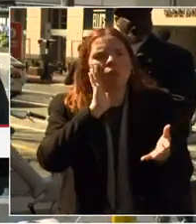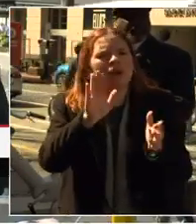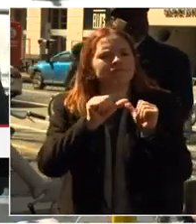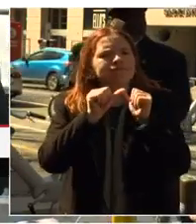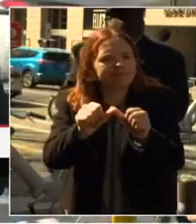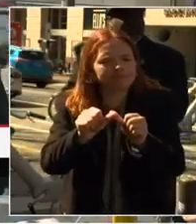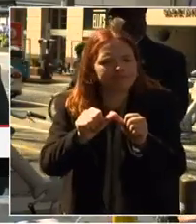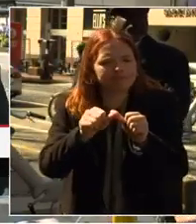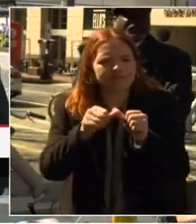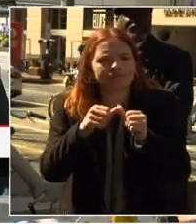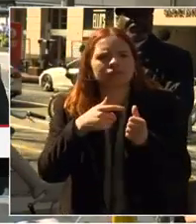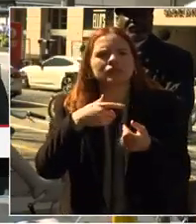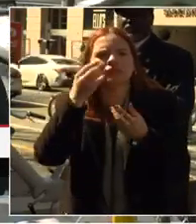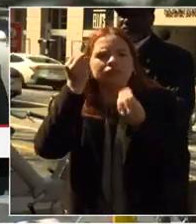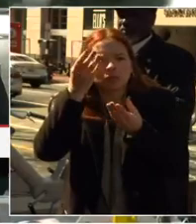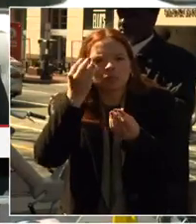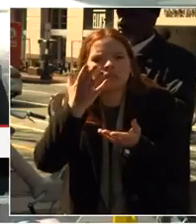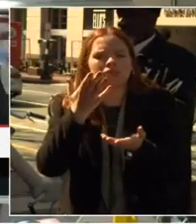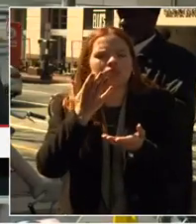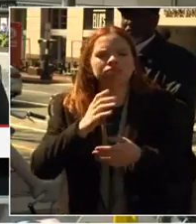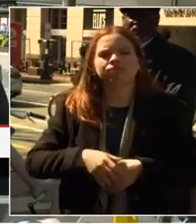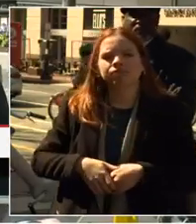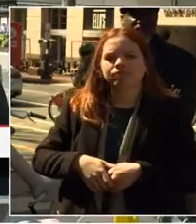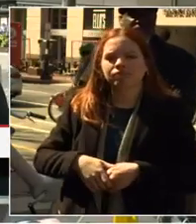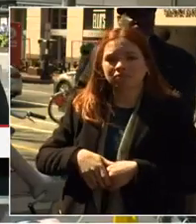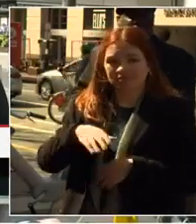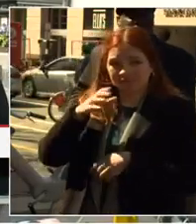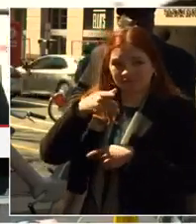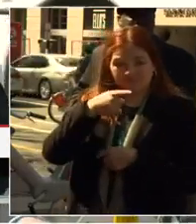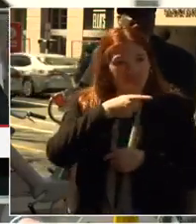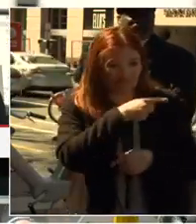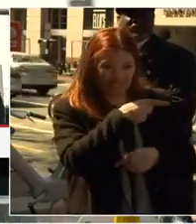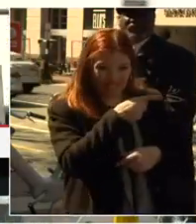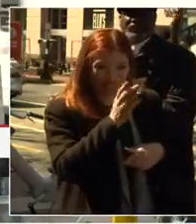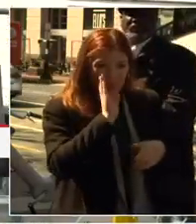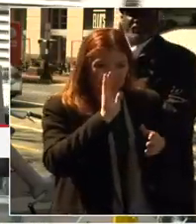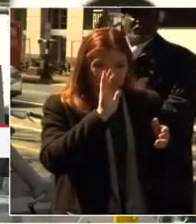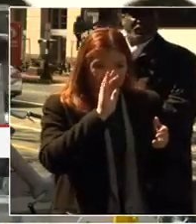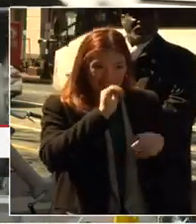Staying at the command center for this? No, not at this time.